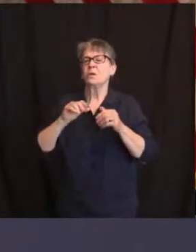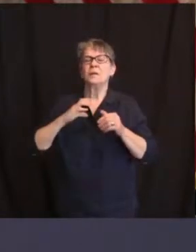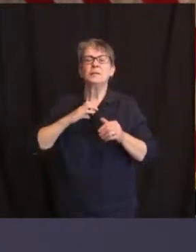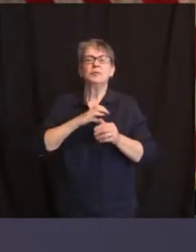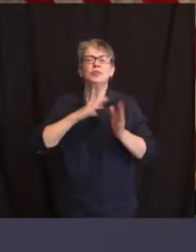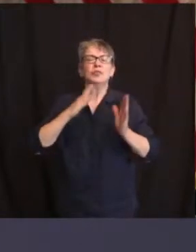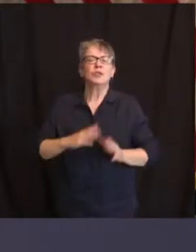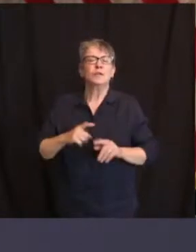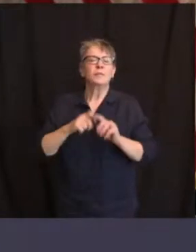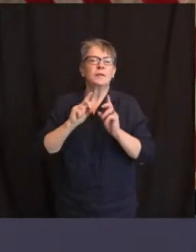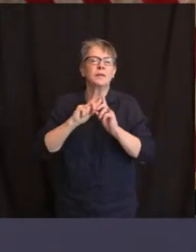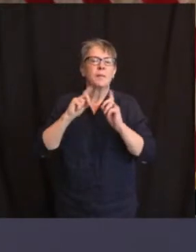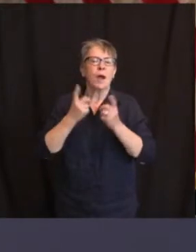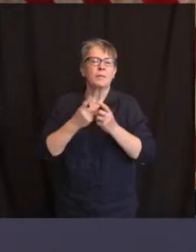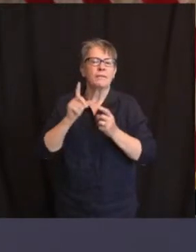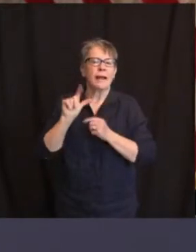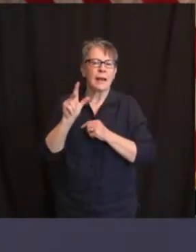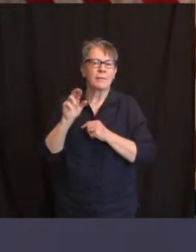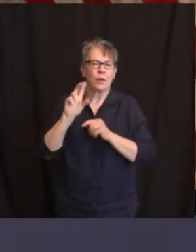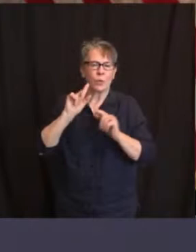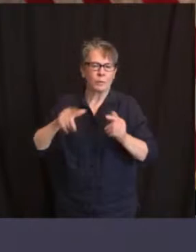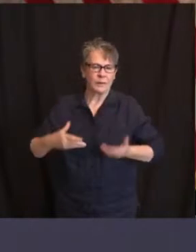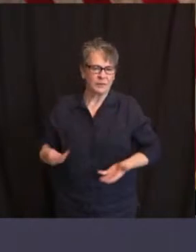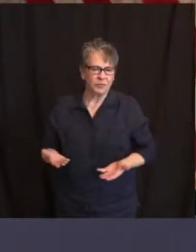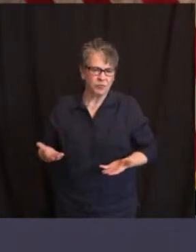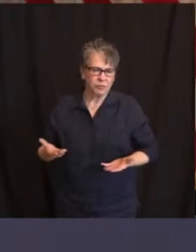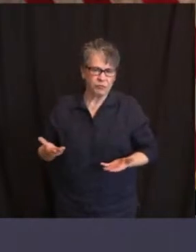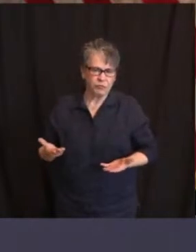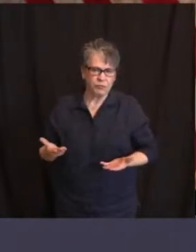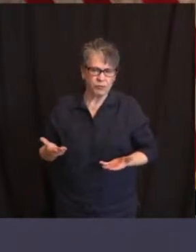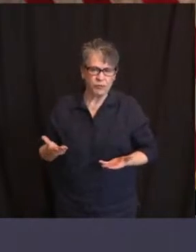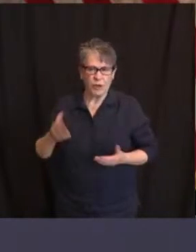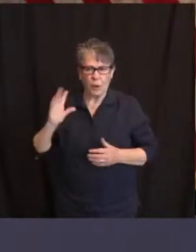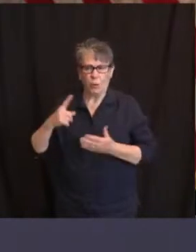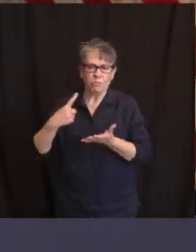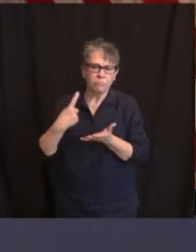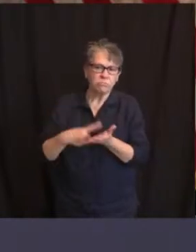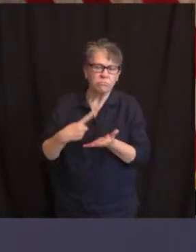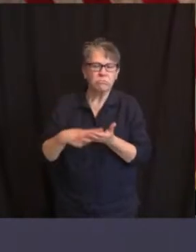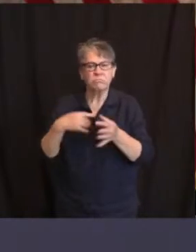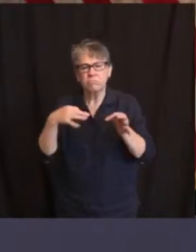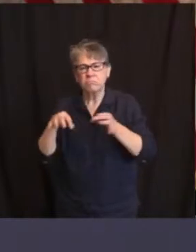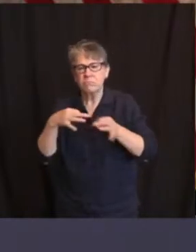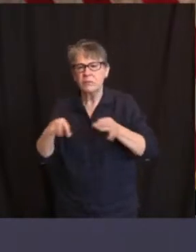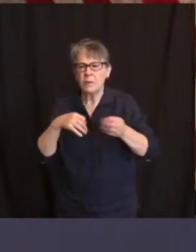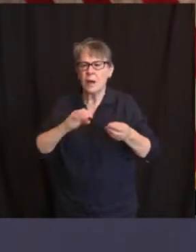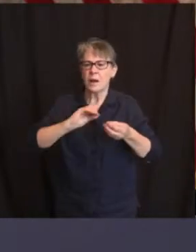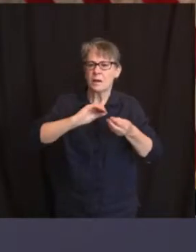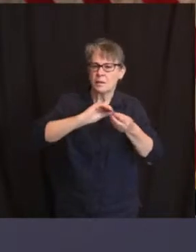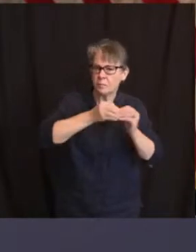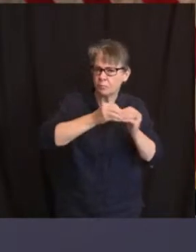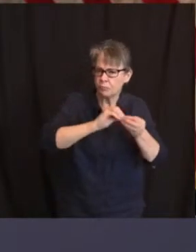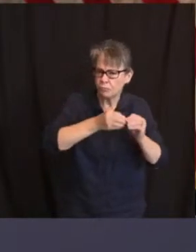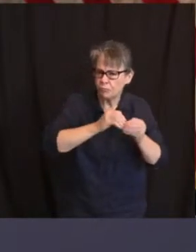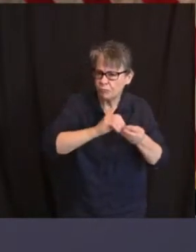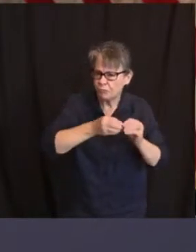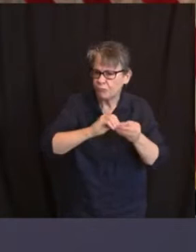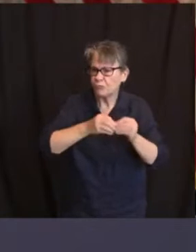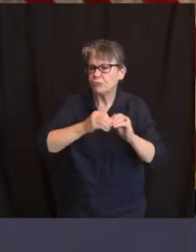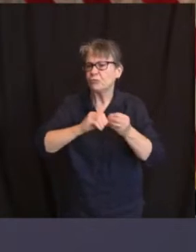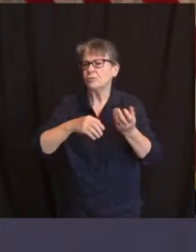general progress we are or are not making. I think we've made a lot of progress, but if folks are frustrated, I don't